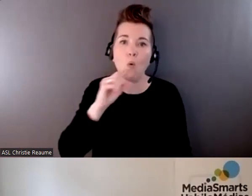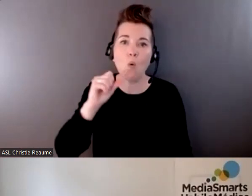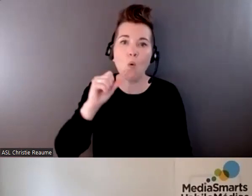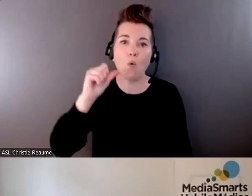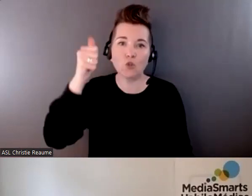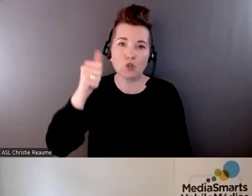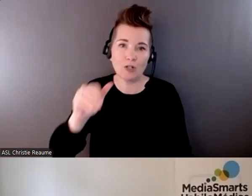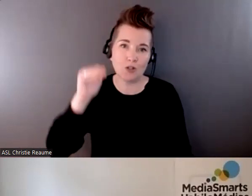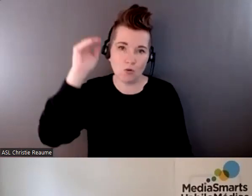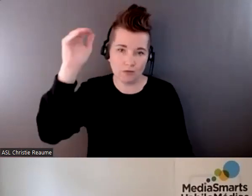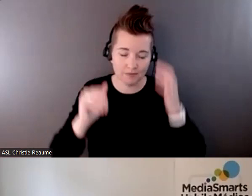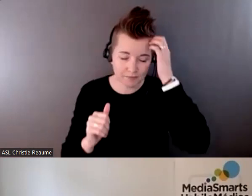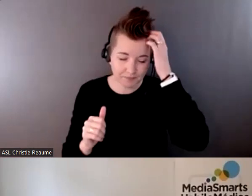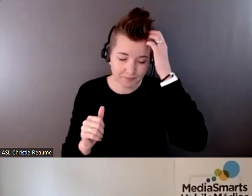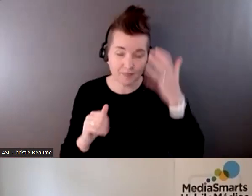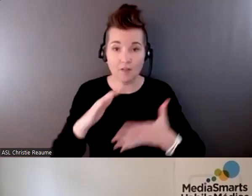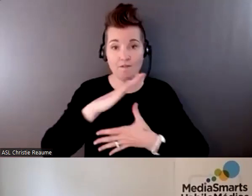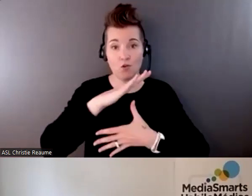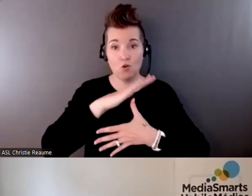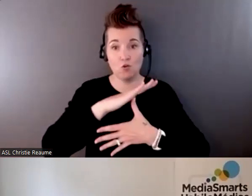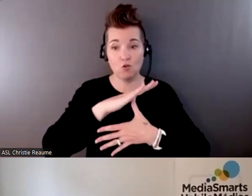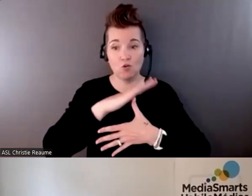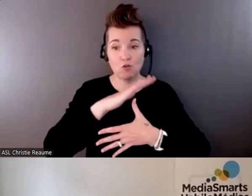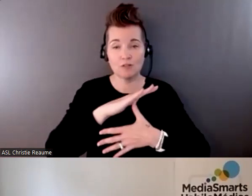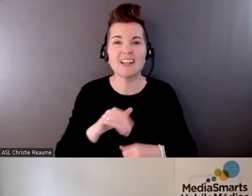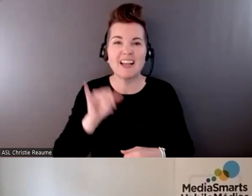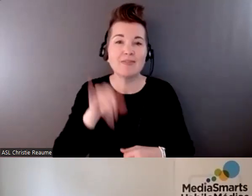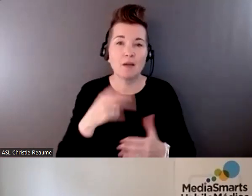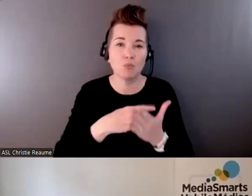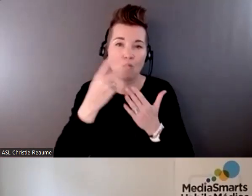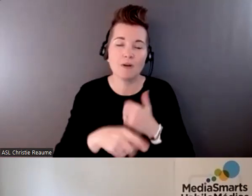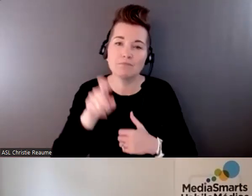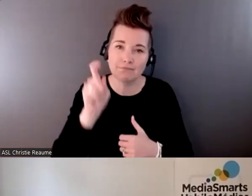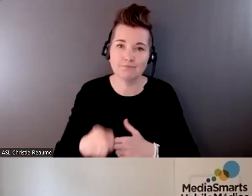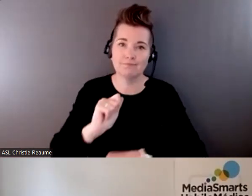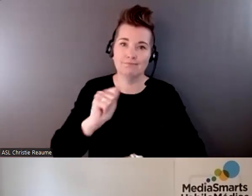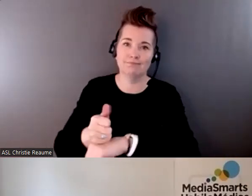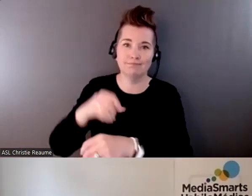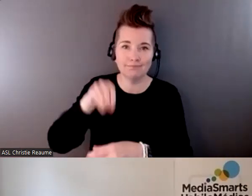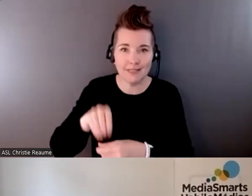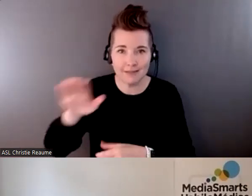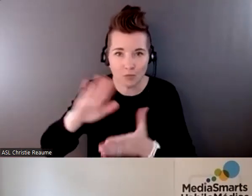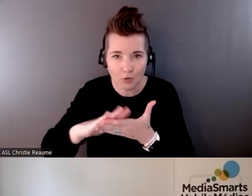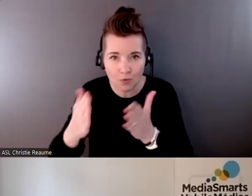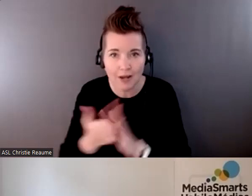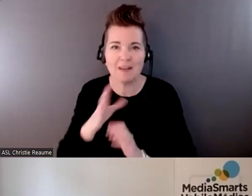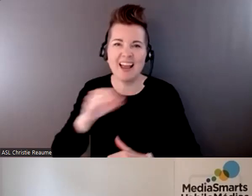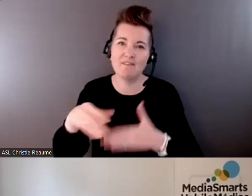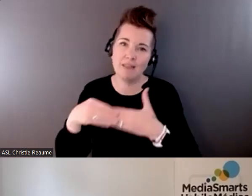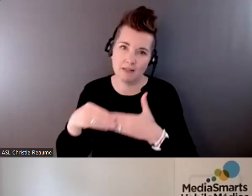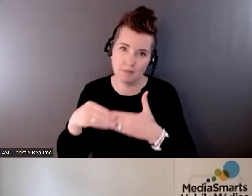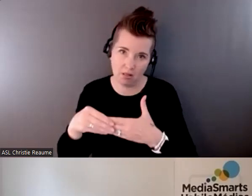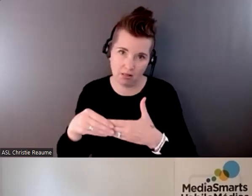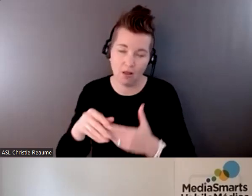the first one is that the community the program is community based with flexible program delivery models so for example providing